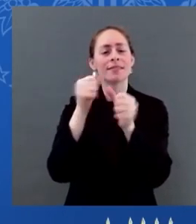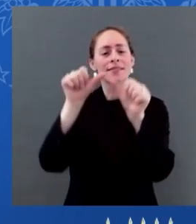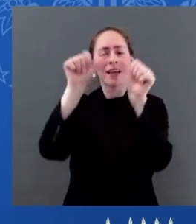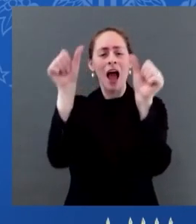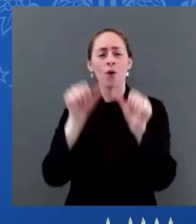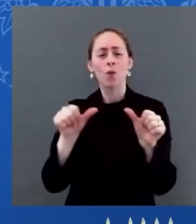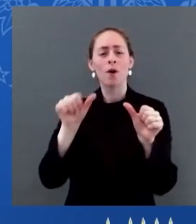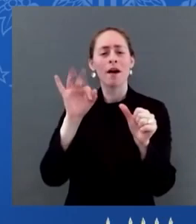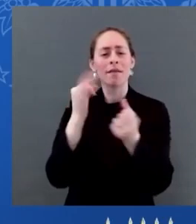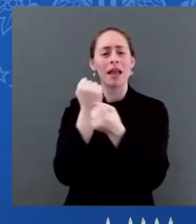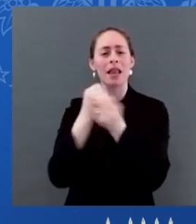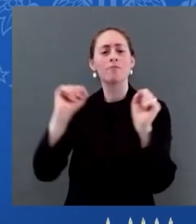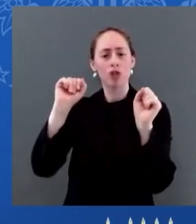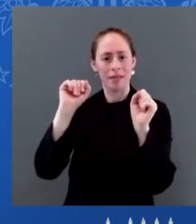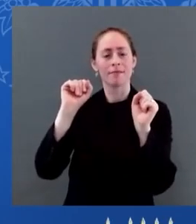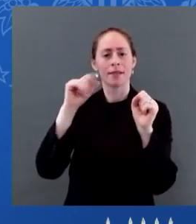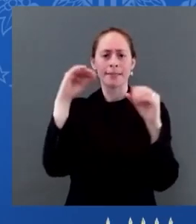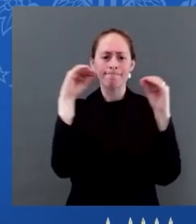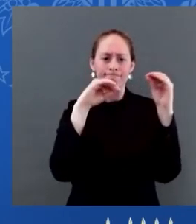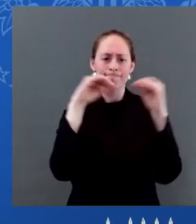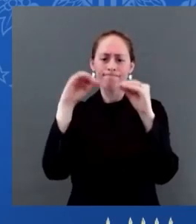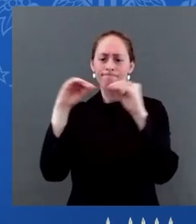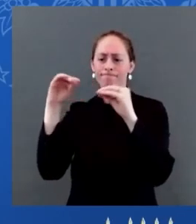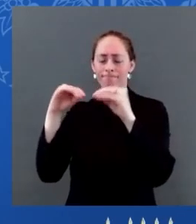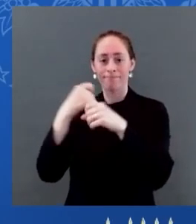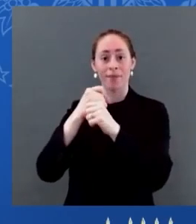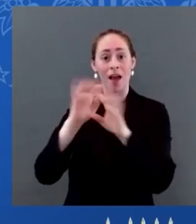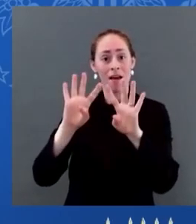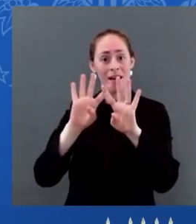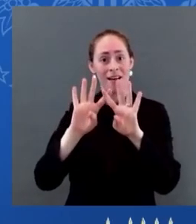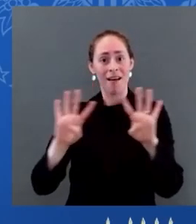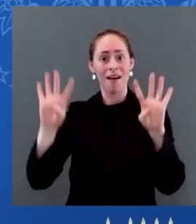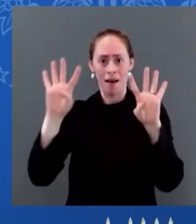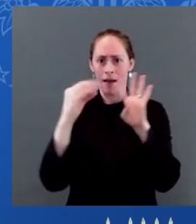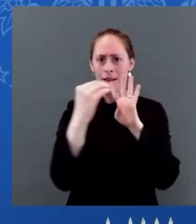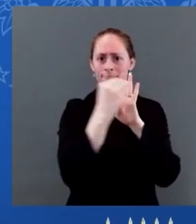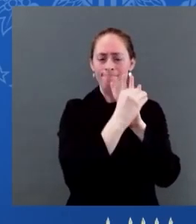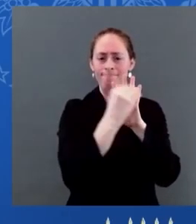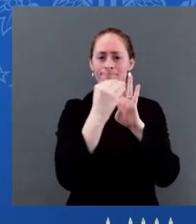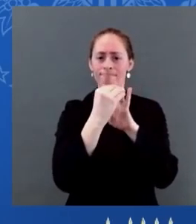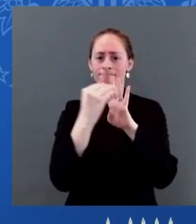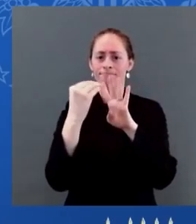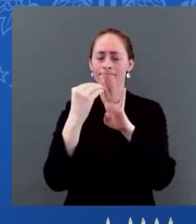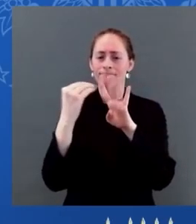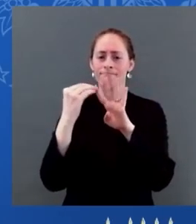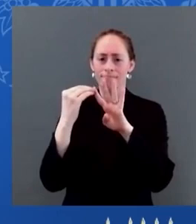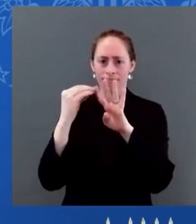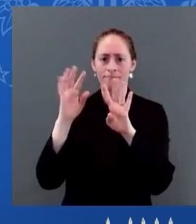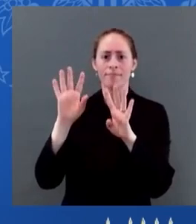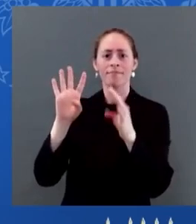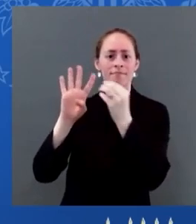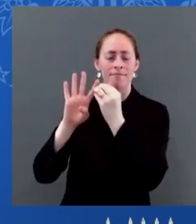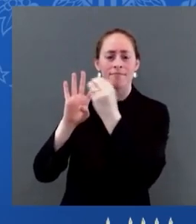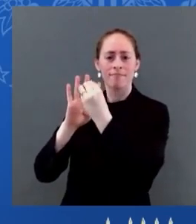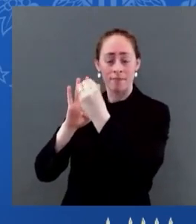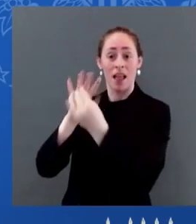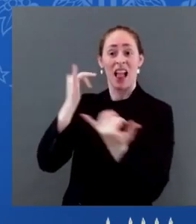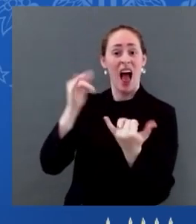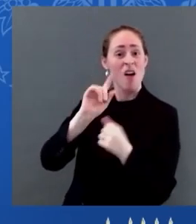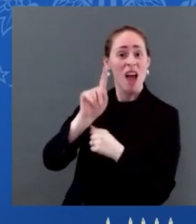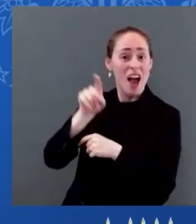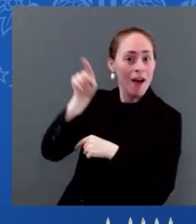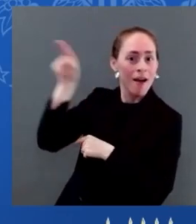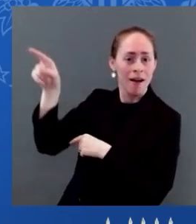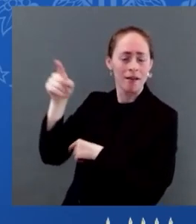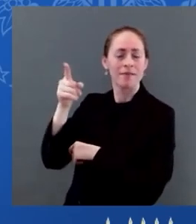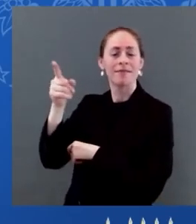American Jewish History in Philadelphia, just across from the Liberty Bell itself. And one of the honors of my career was helping dedicate the museum